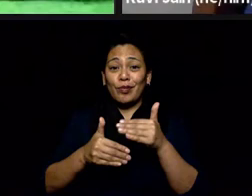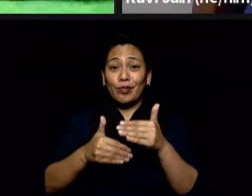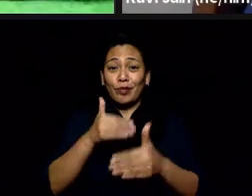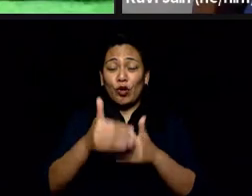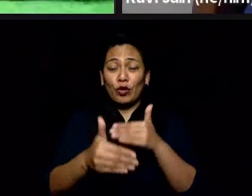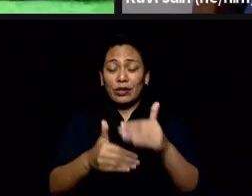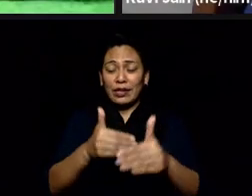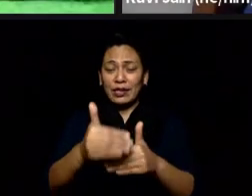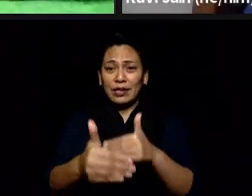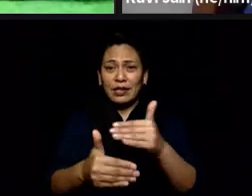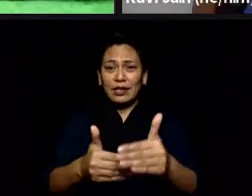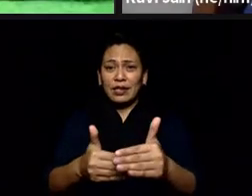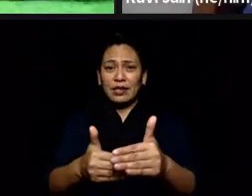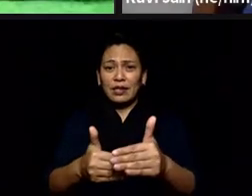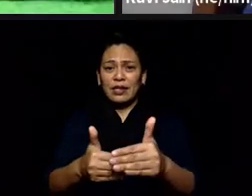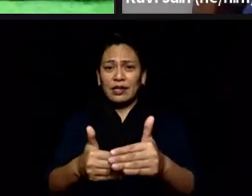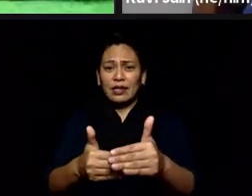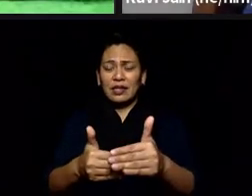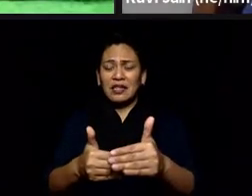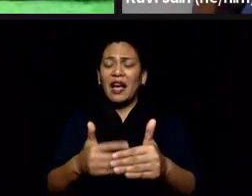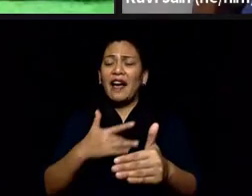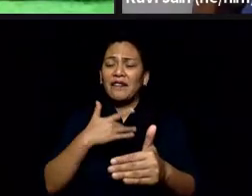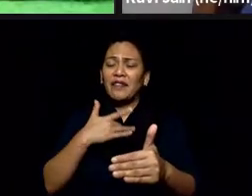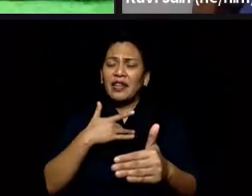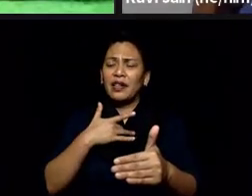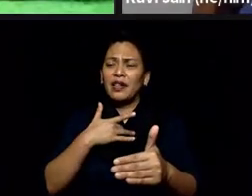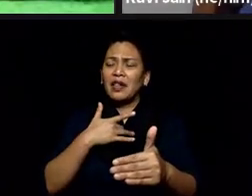feel a bit more trusting